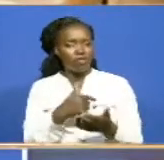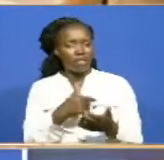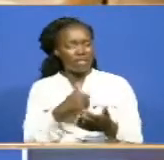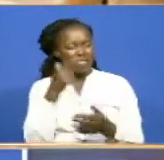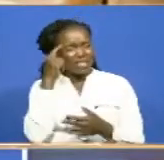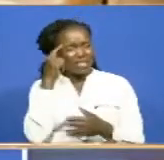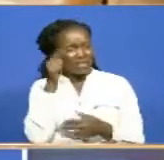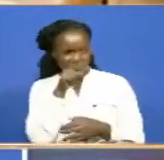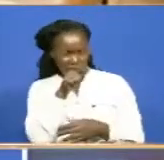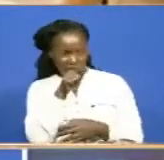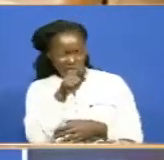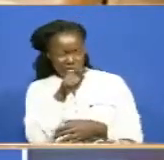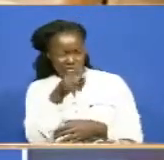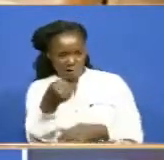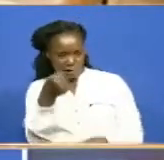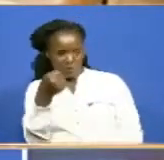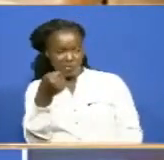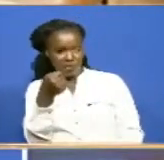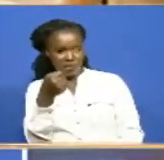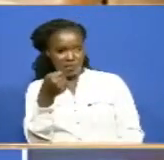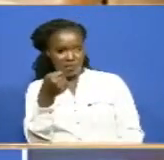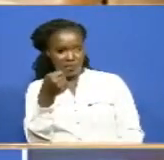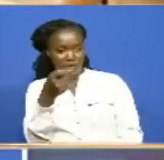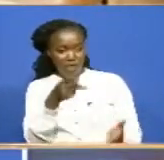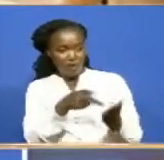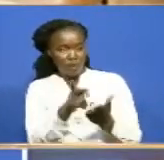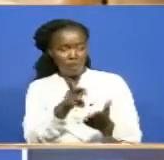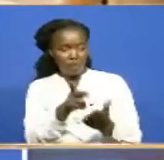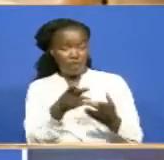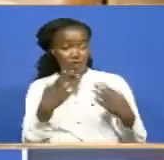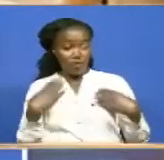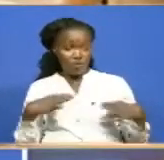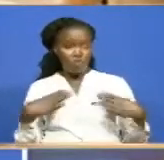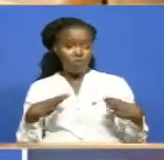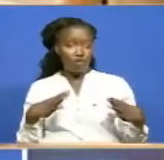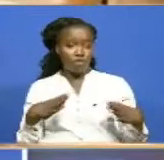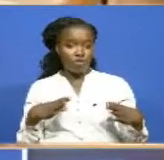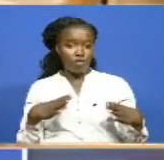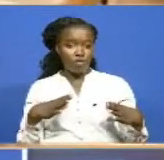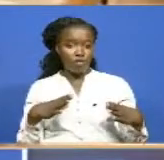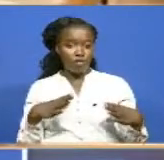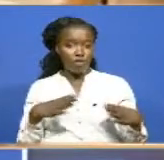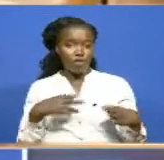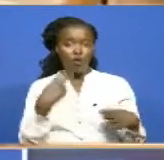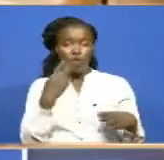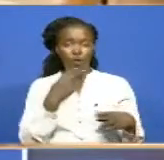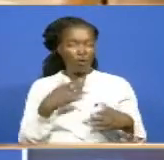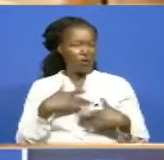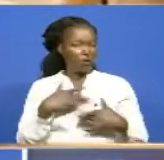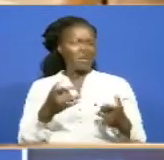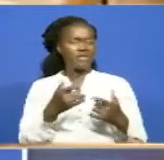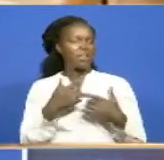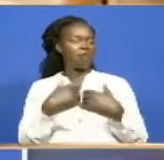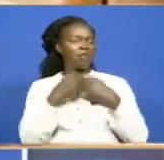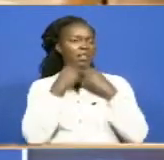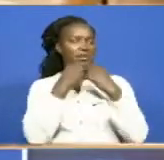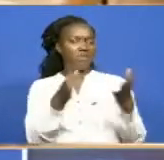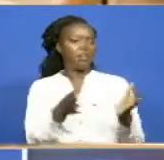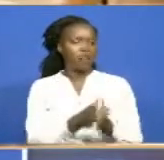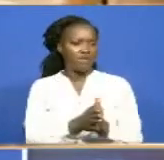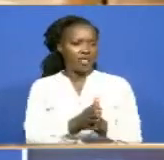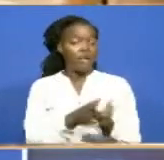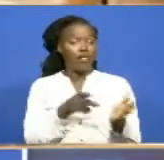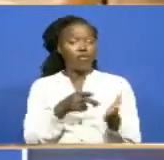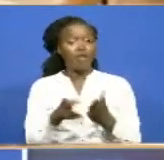think that you withheld payments for people whom you didn't have interests in, and